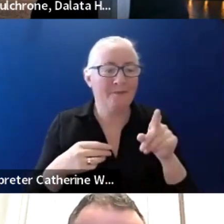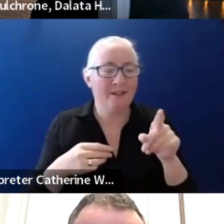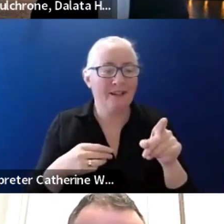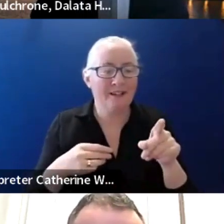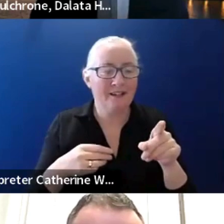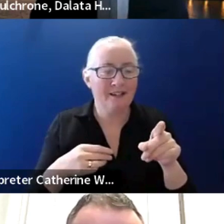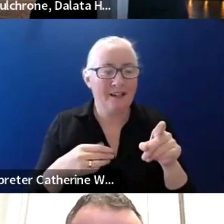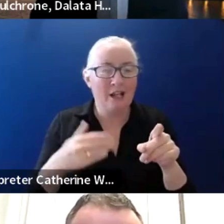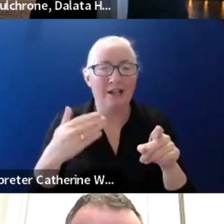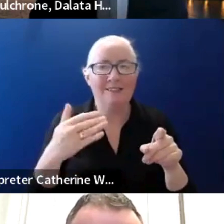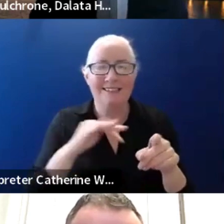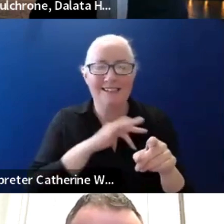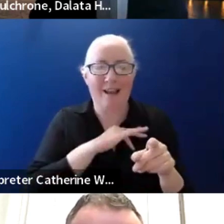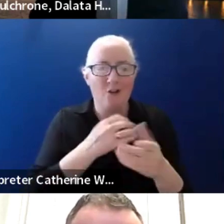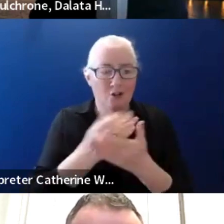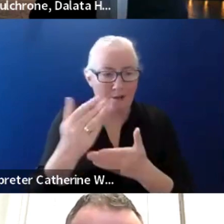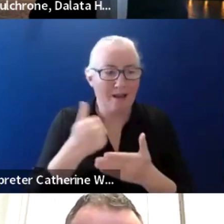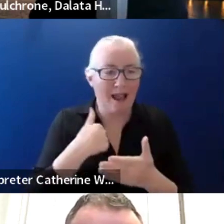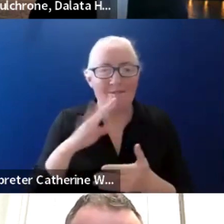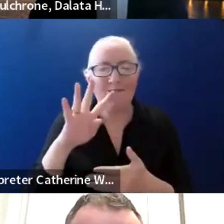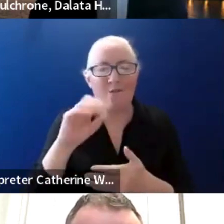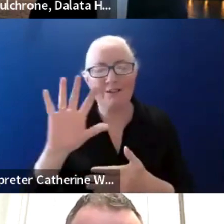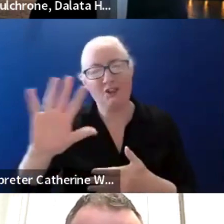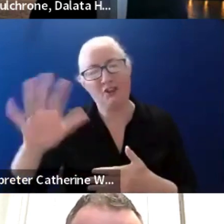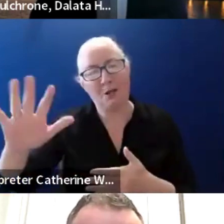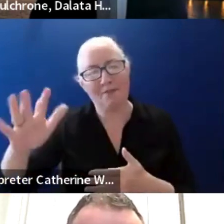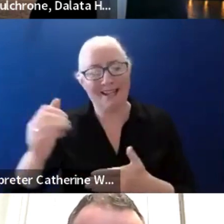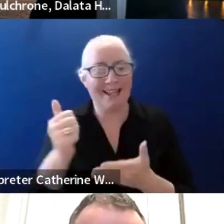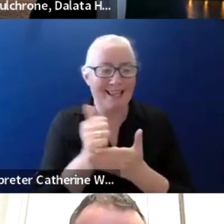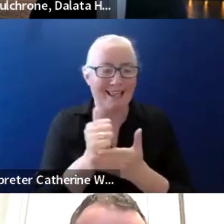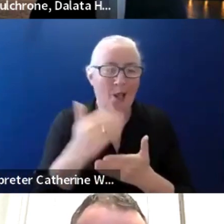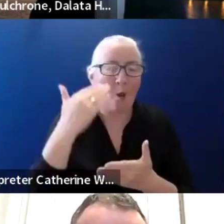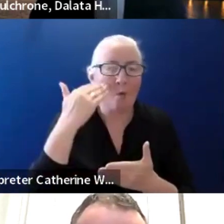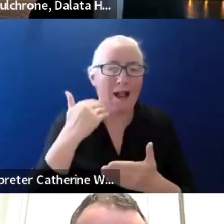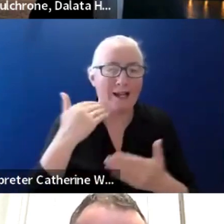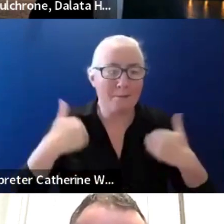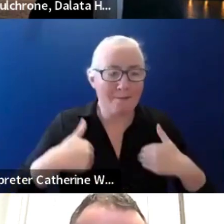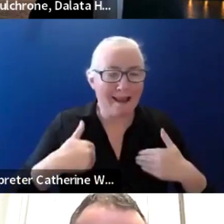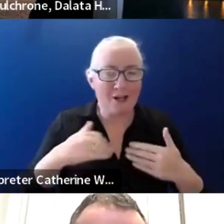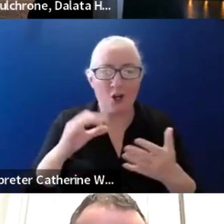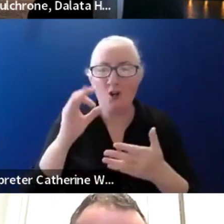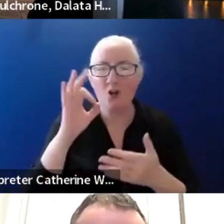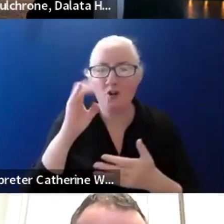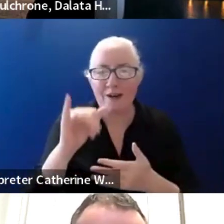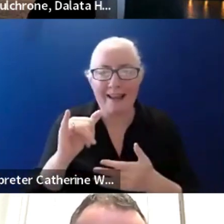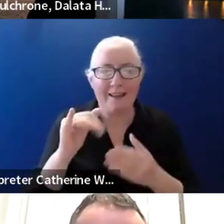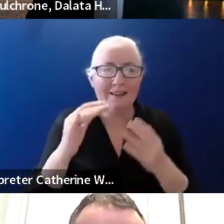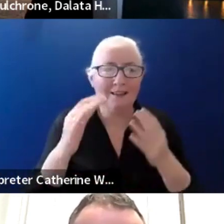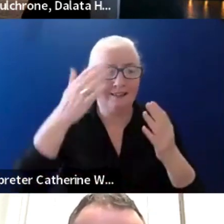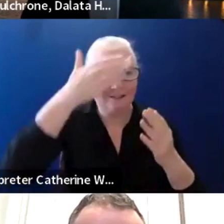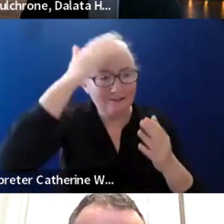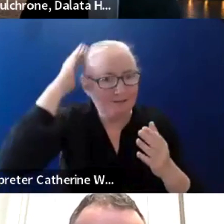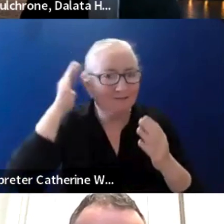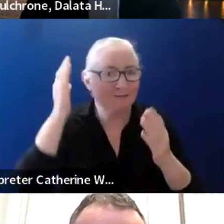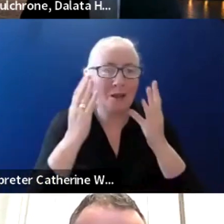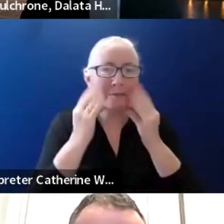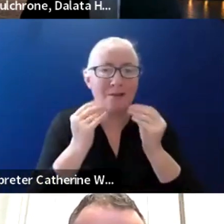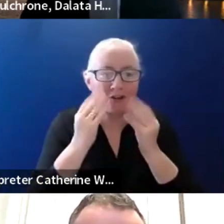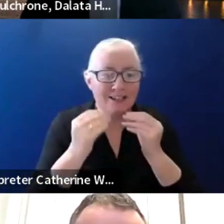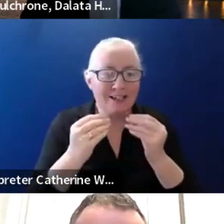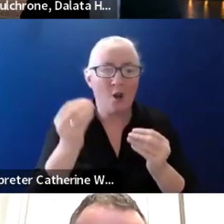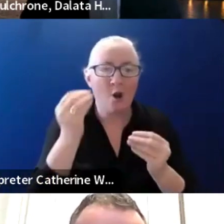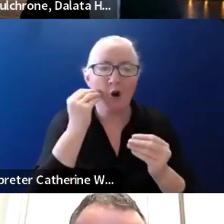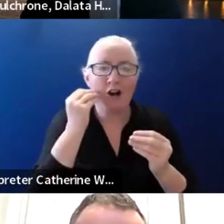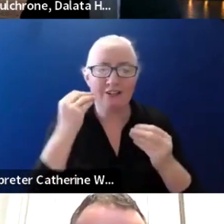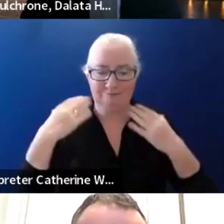So if I self-describe, I'm a 40-something gay white man with greyish hair and beard, and I'm wearing an orange